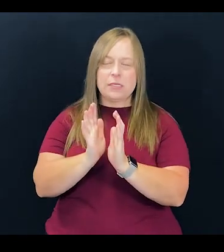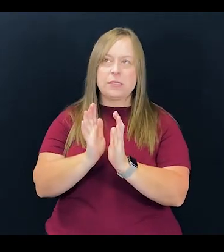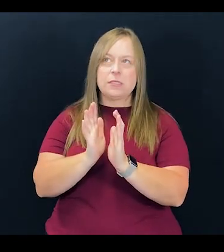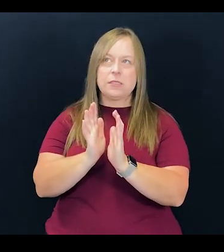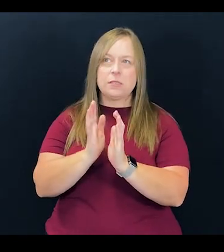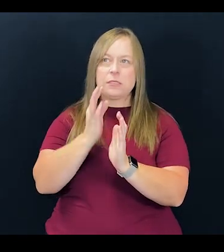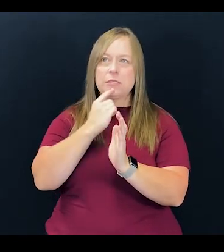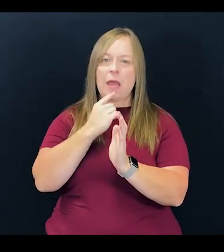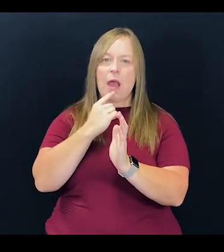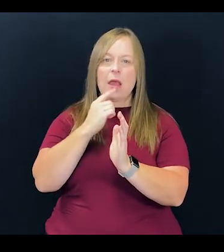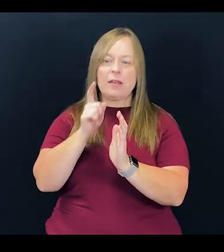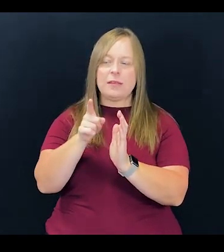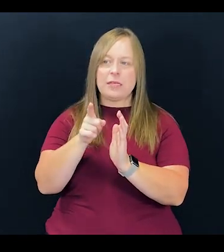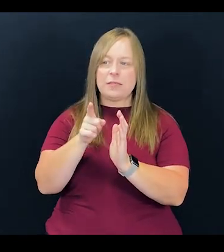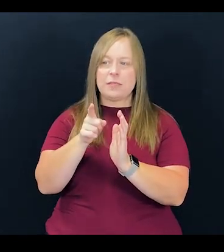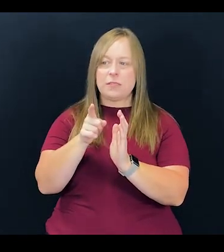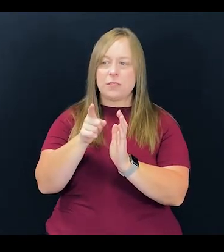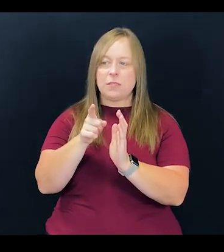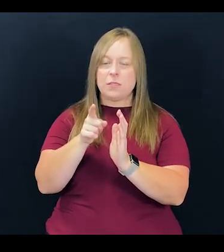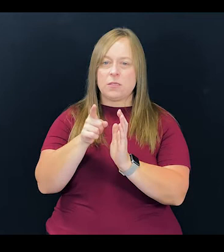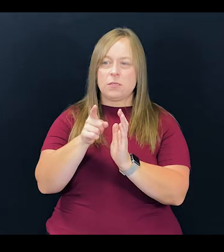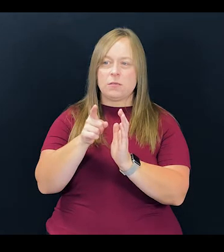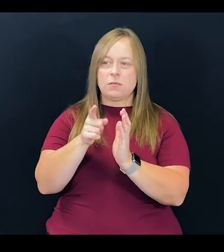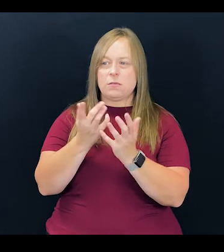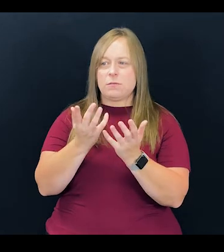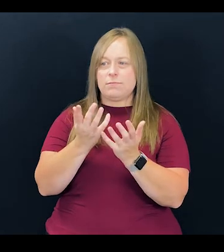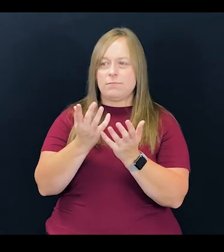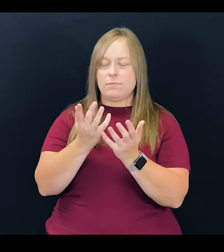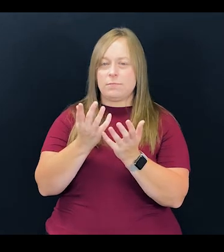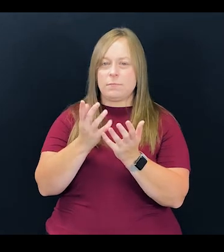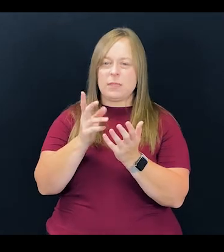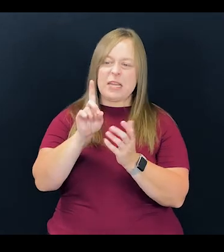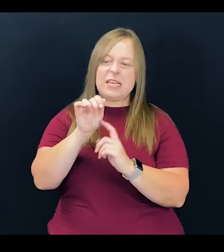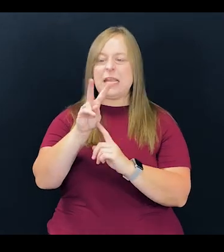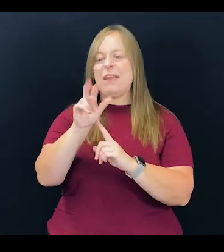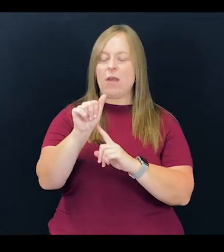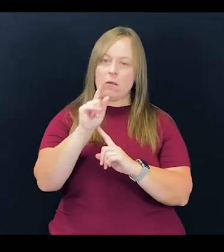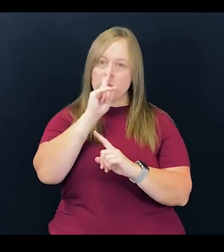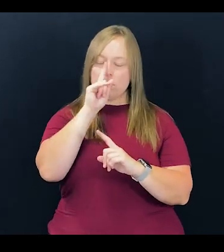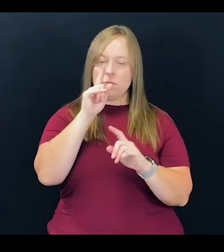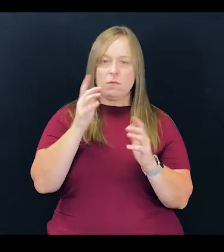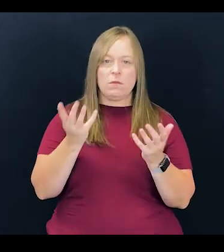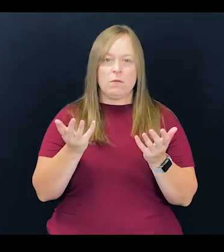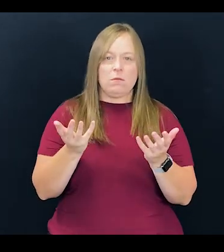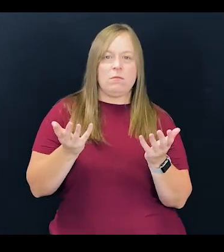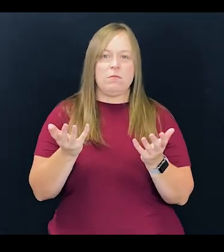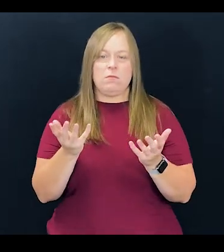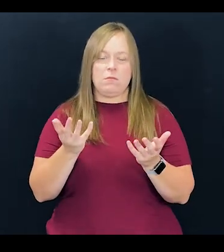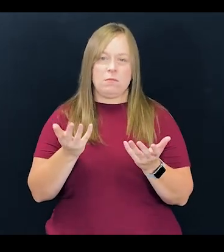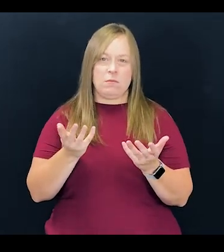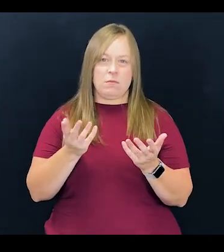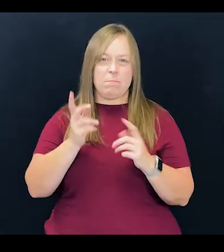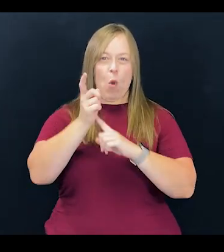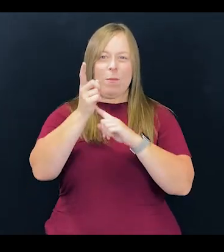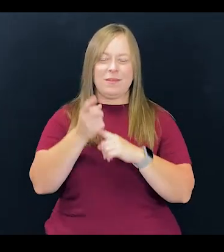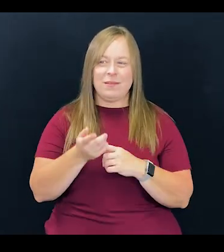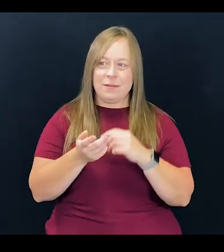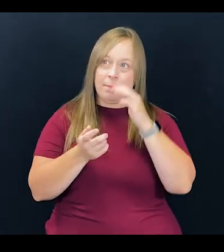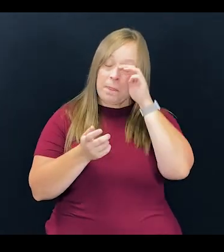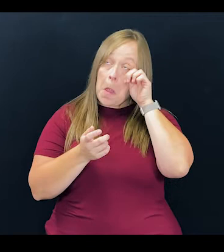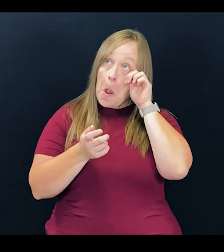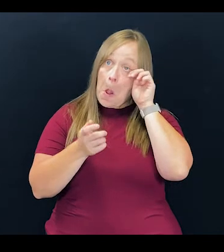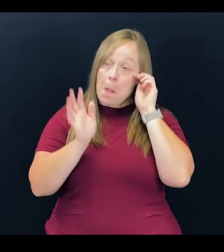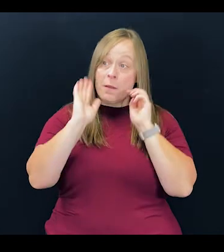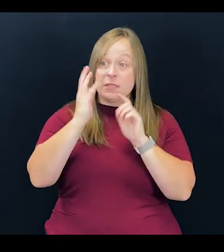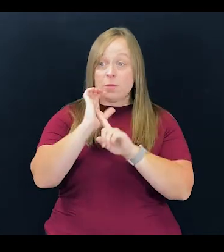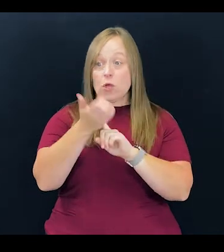another athlete has said that this is really a matter of this being a diva moment. And that seems